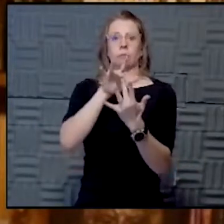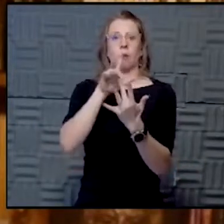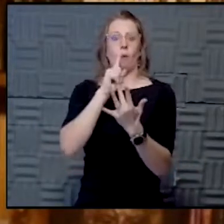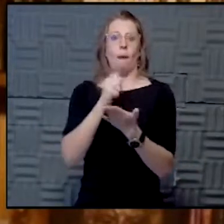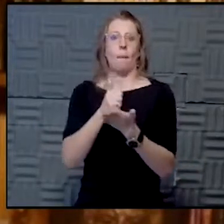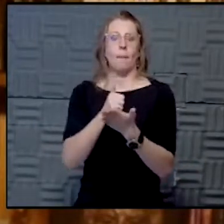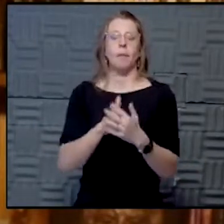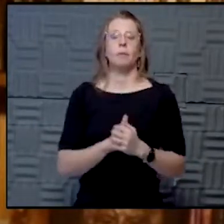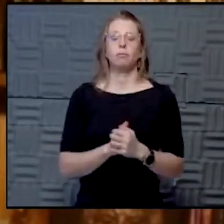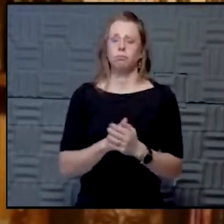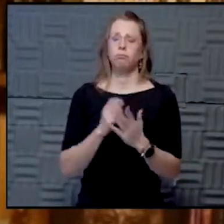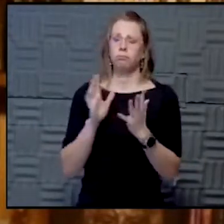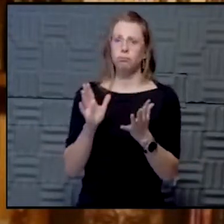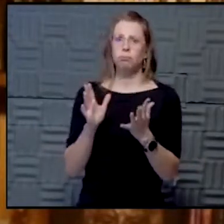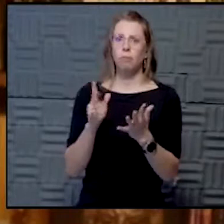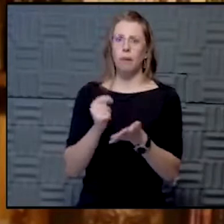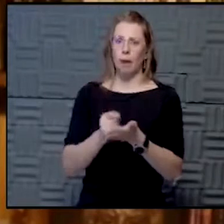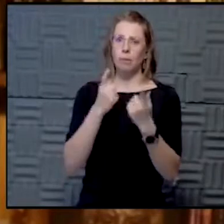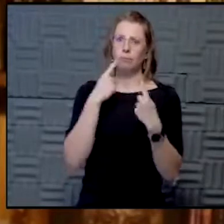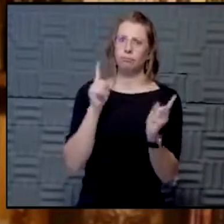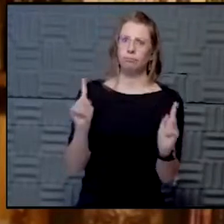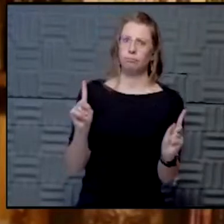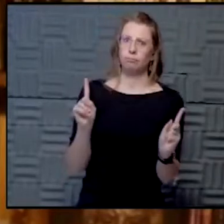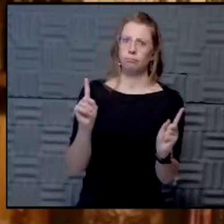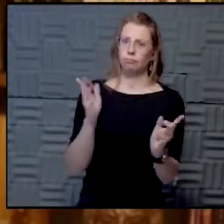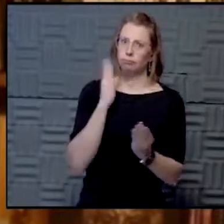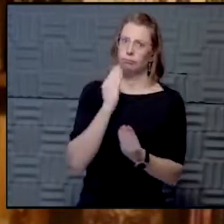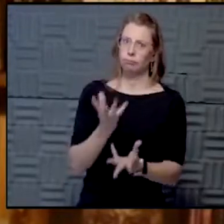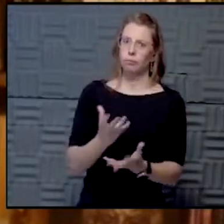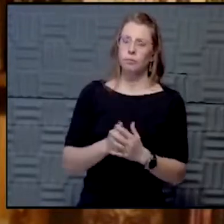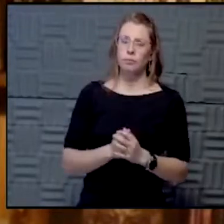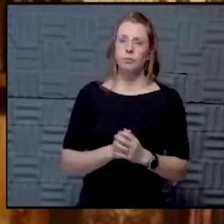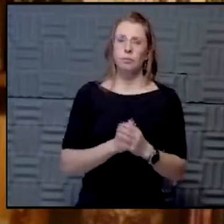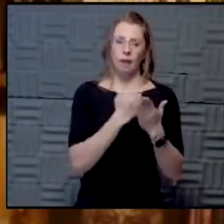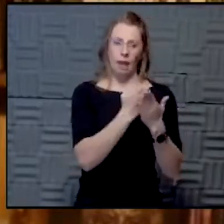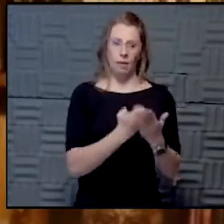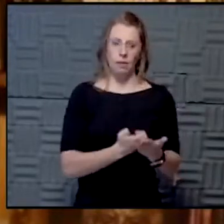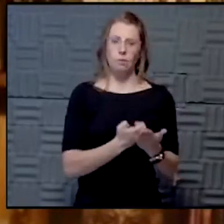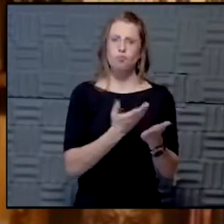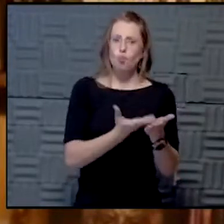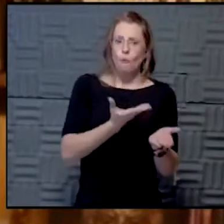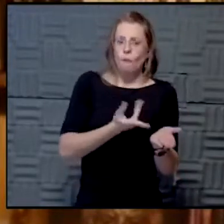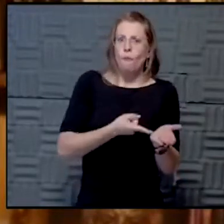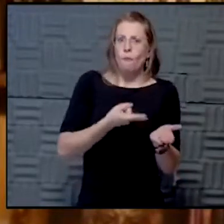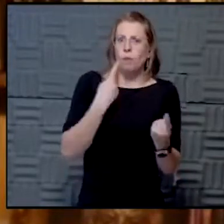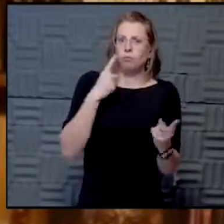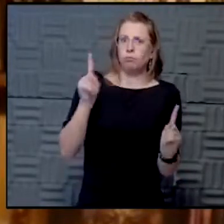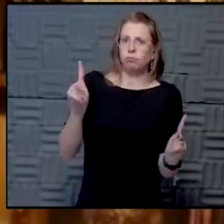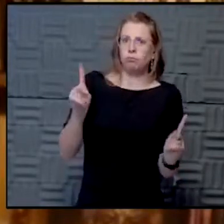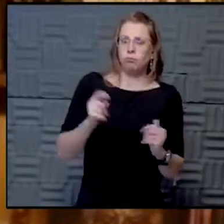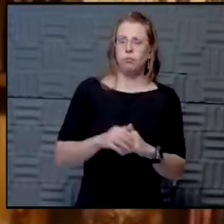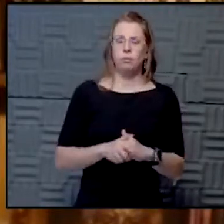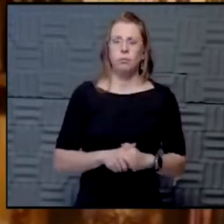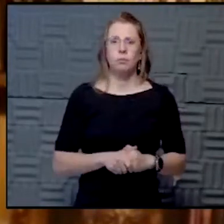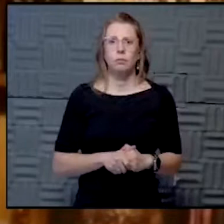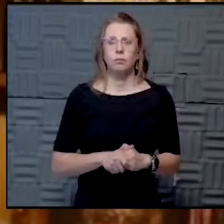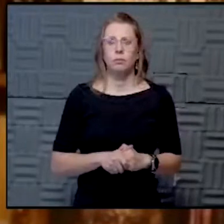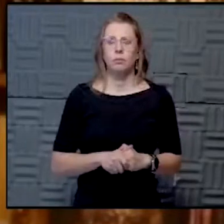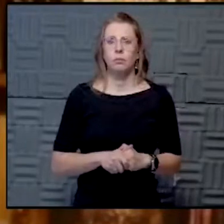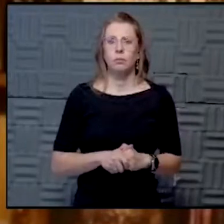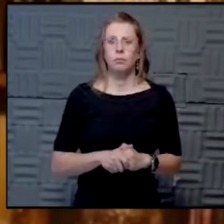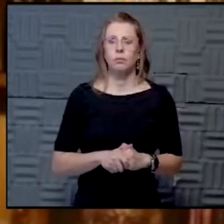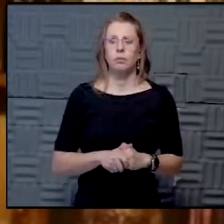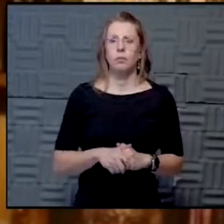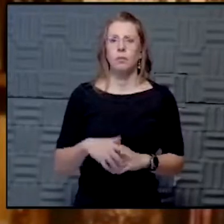them that therapy works. The evidence shows it works. And we